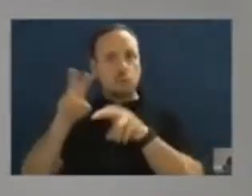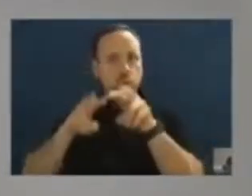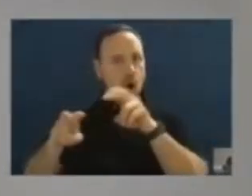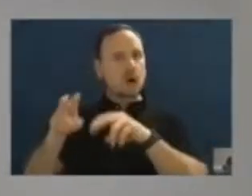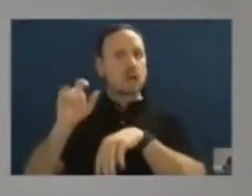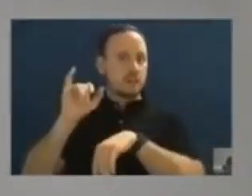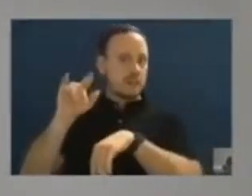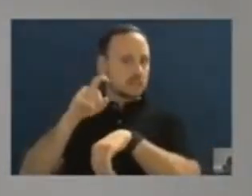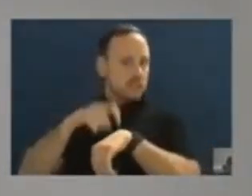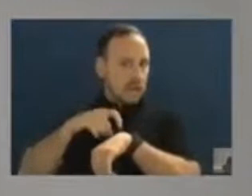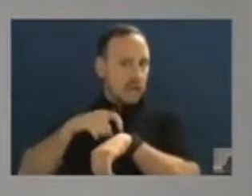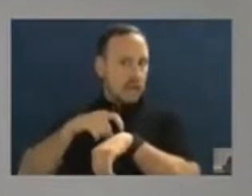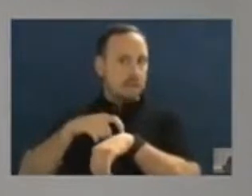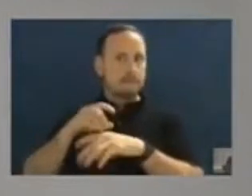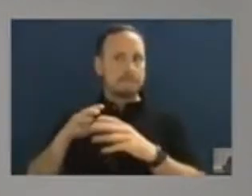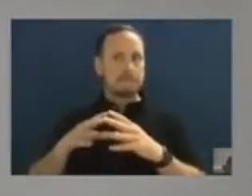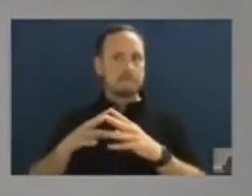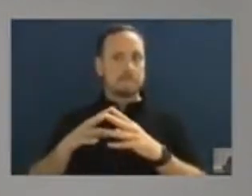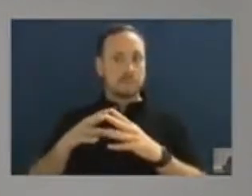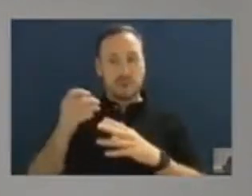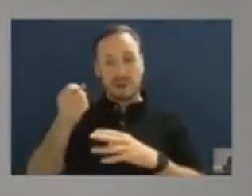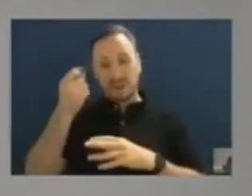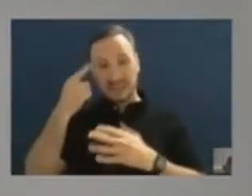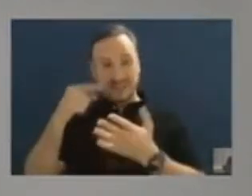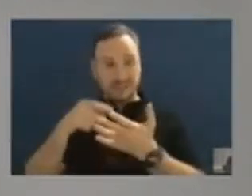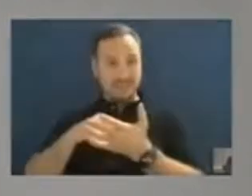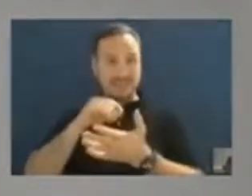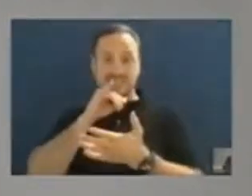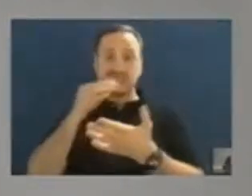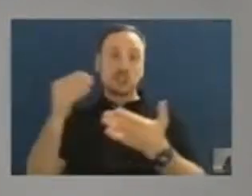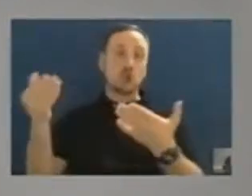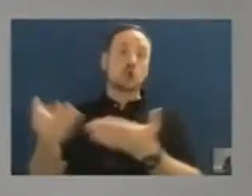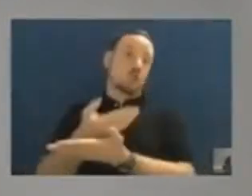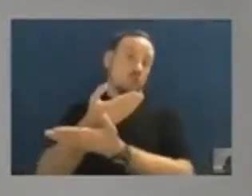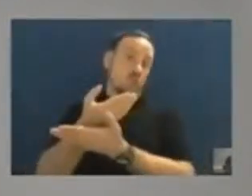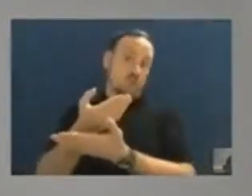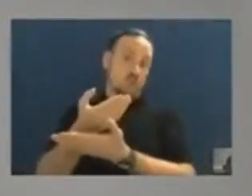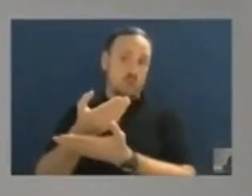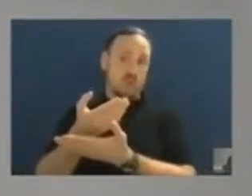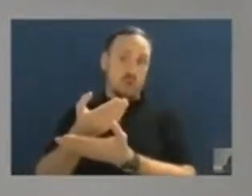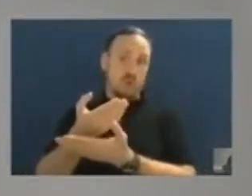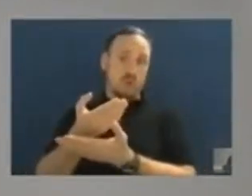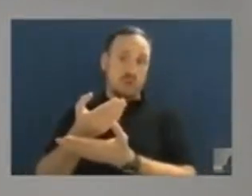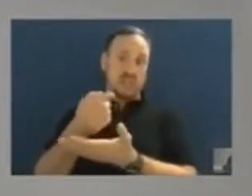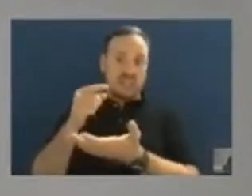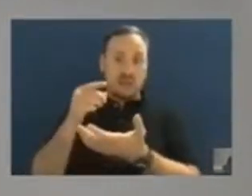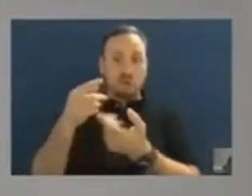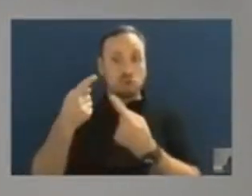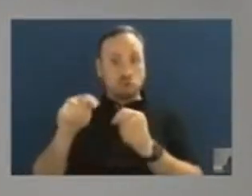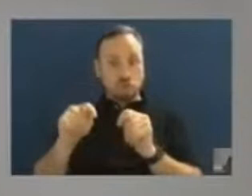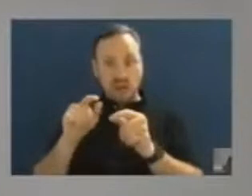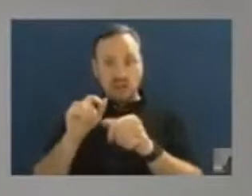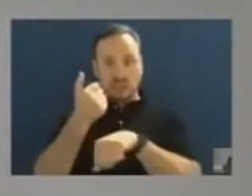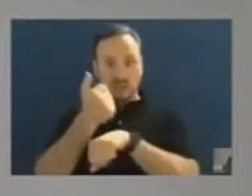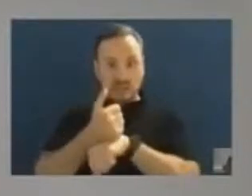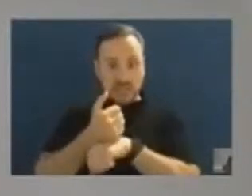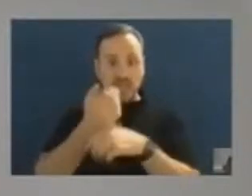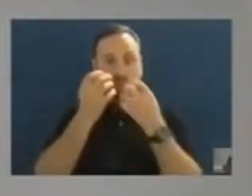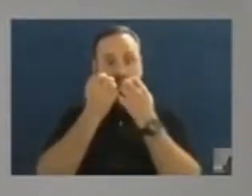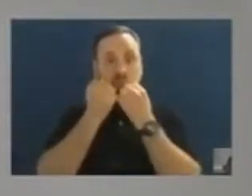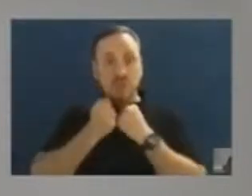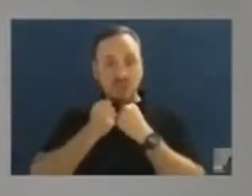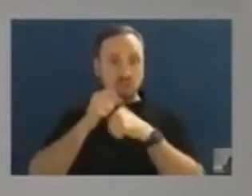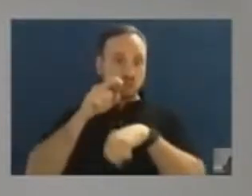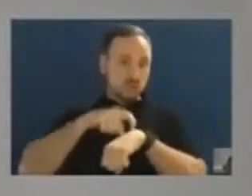before either. It's new. It's an intentional approach of carving out sacred time for our children, our students, our young adults